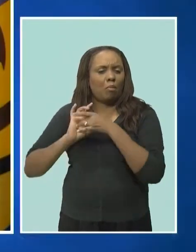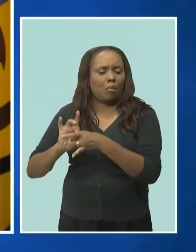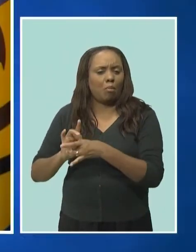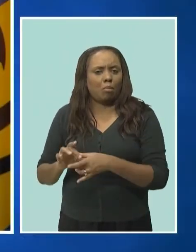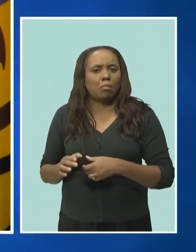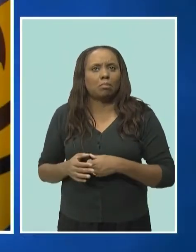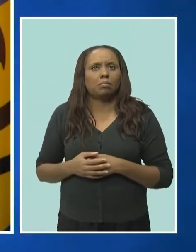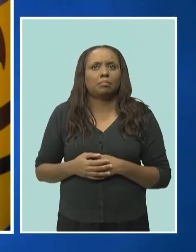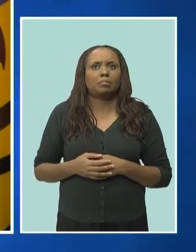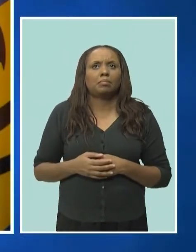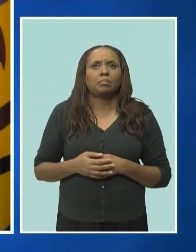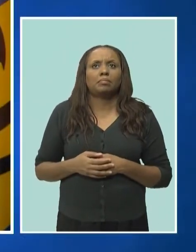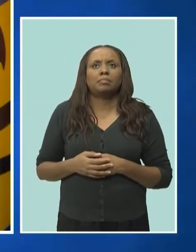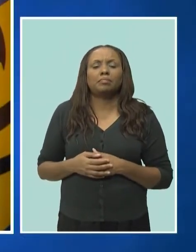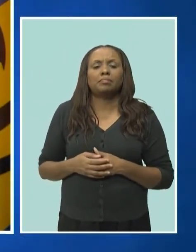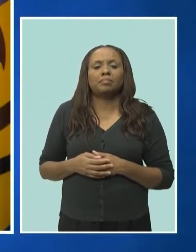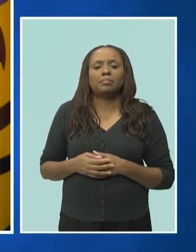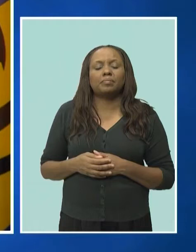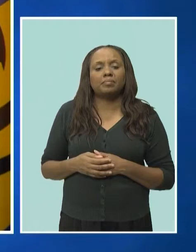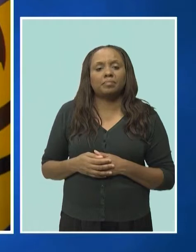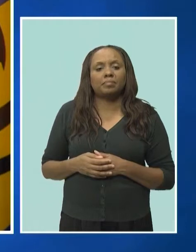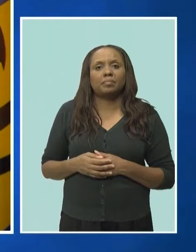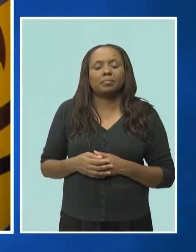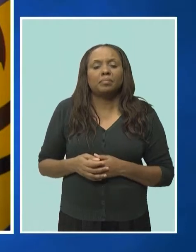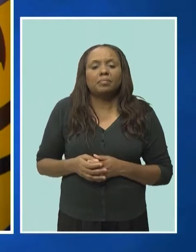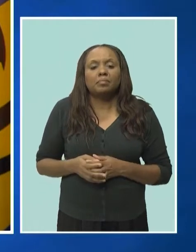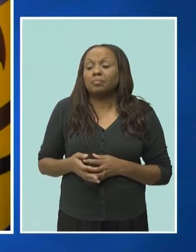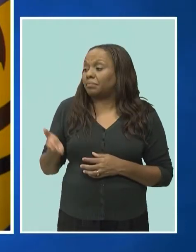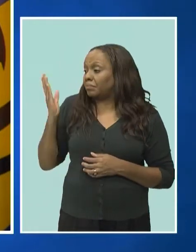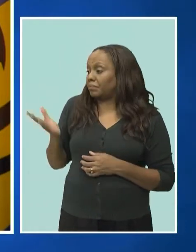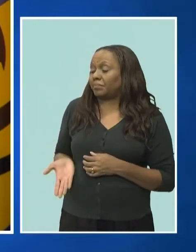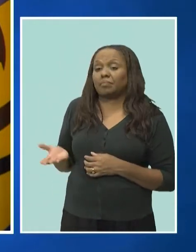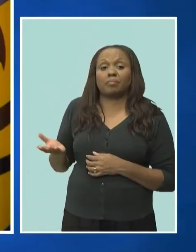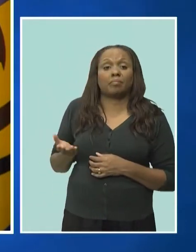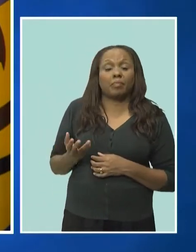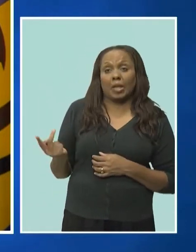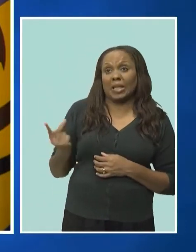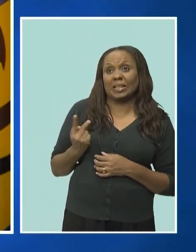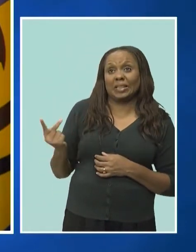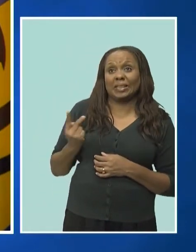What we have said all along and have agreed and are trying to do,